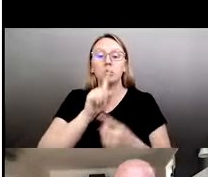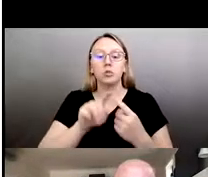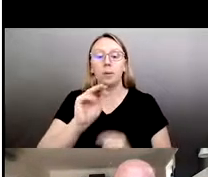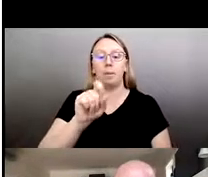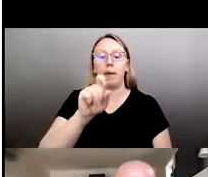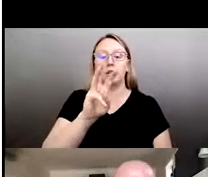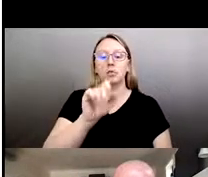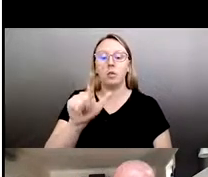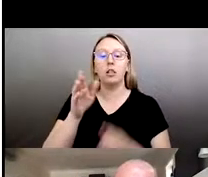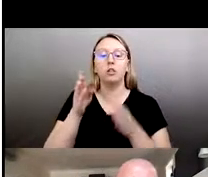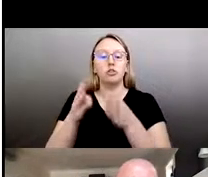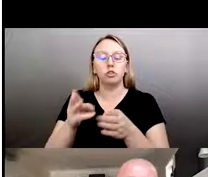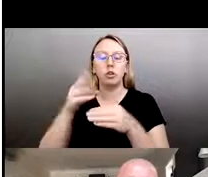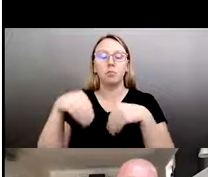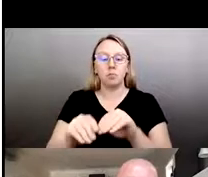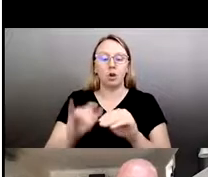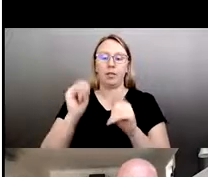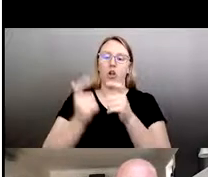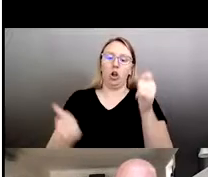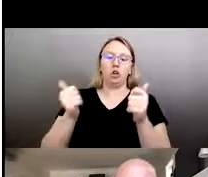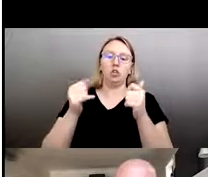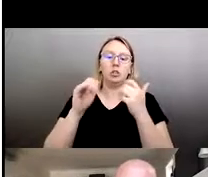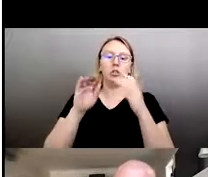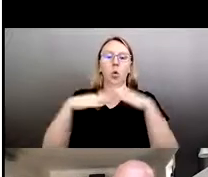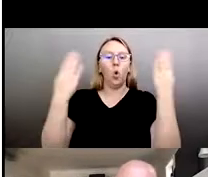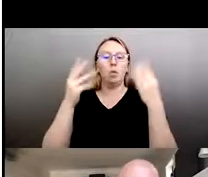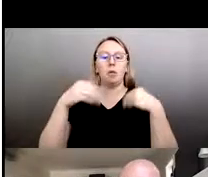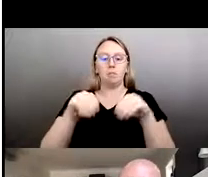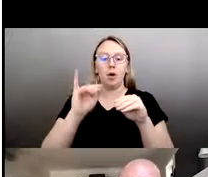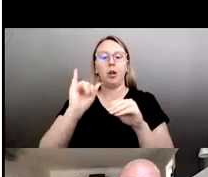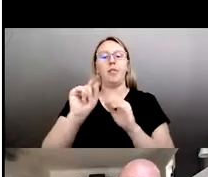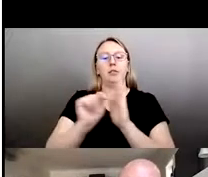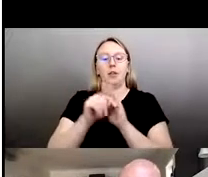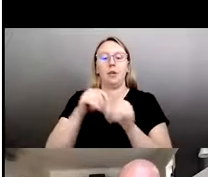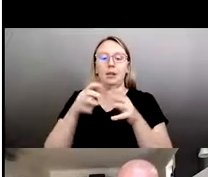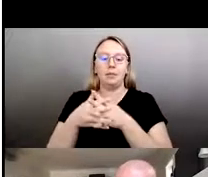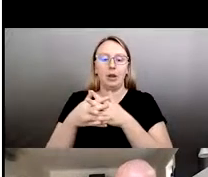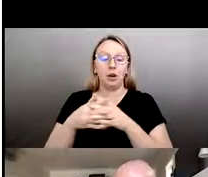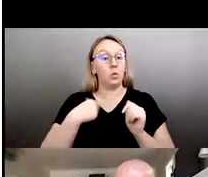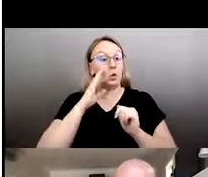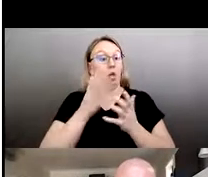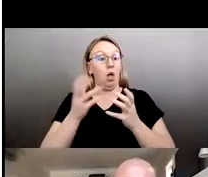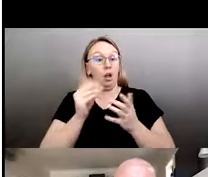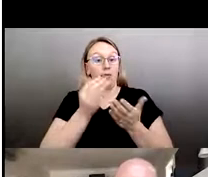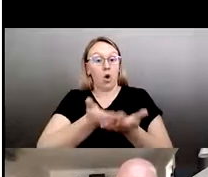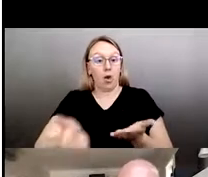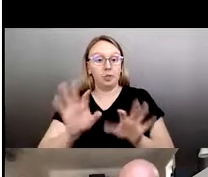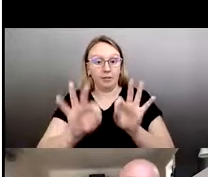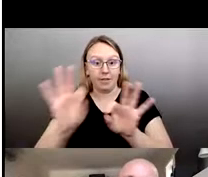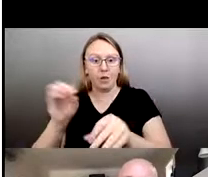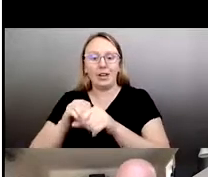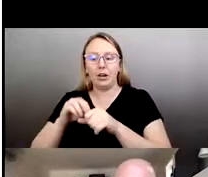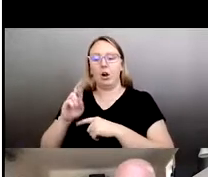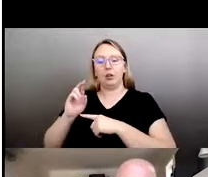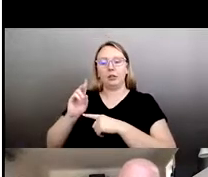was one of the largest open air markets in America at the time. And so we know a lot of the found objects that Roger had that are now in the RBSC were acquired